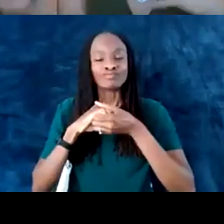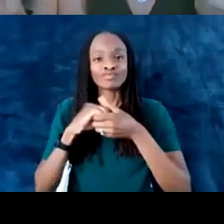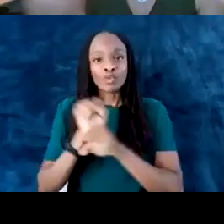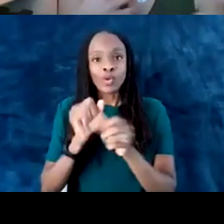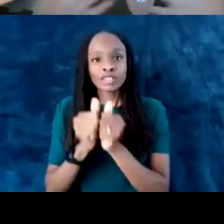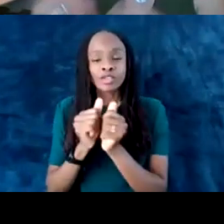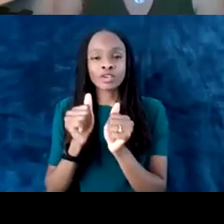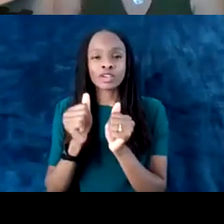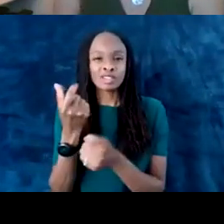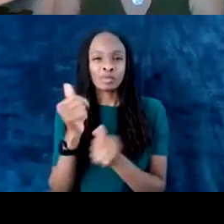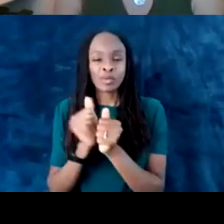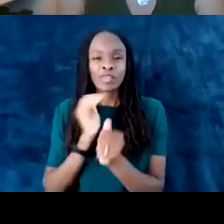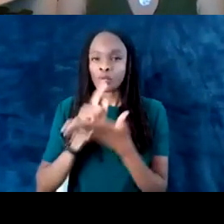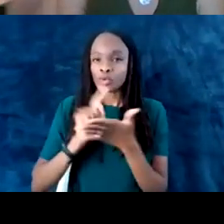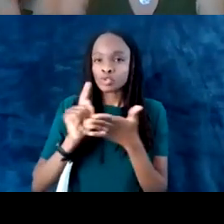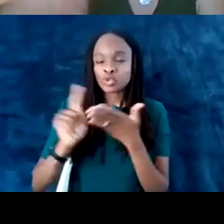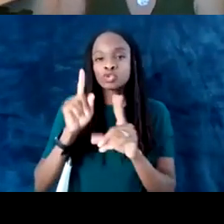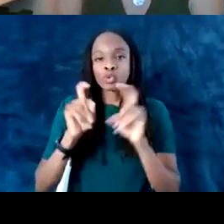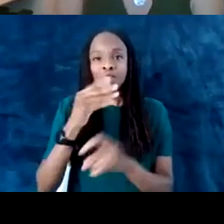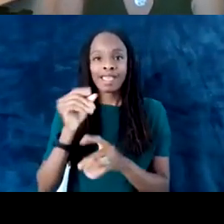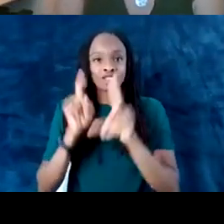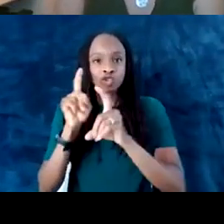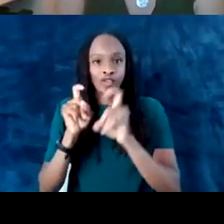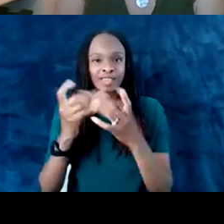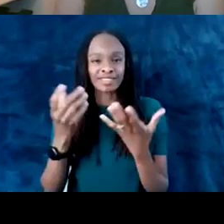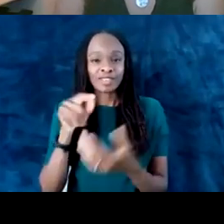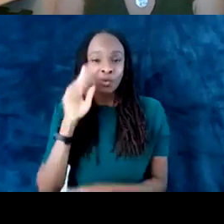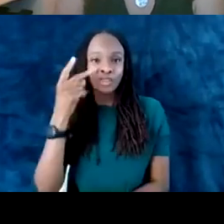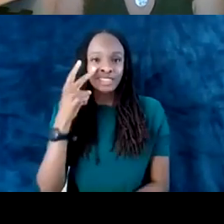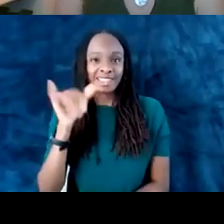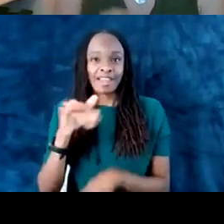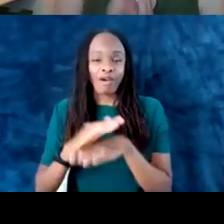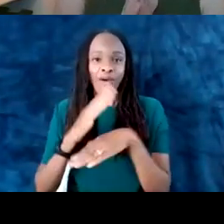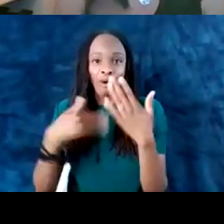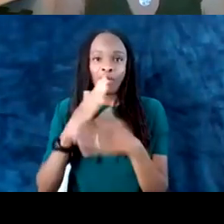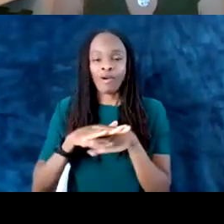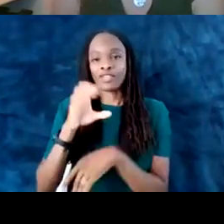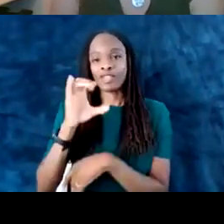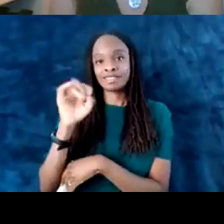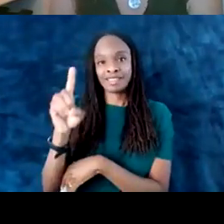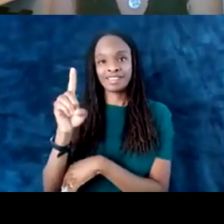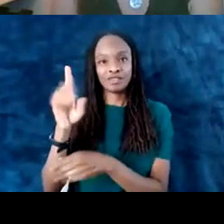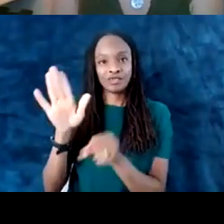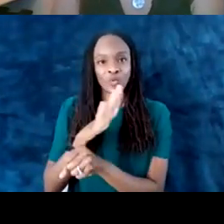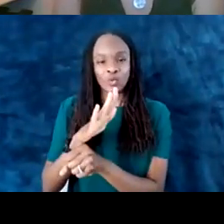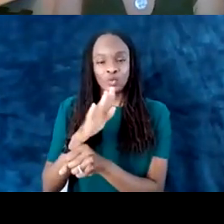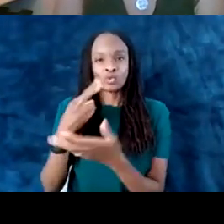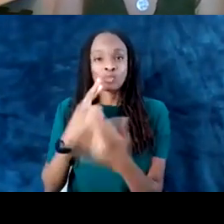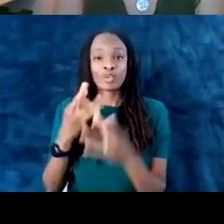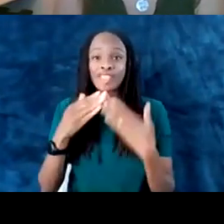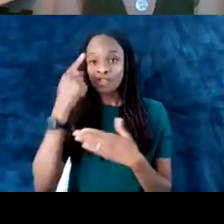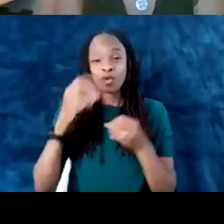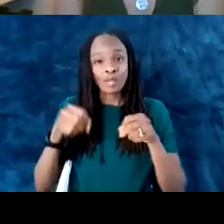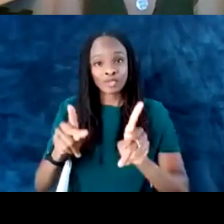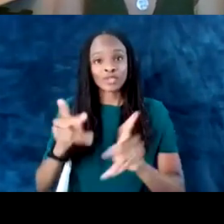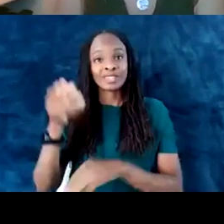research questions and some of our survey questions. And so you'll see all of that cited in the full report. So I thank you for the opportunity to talk about